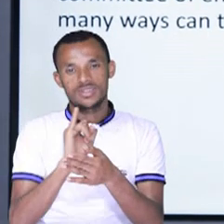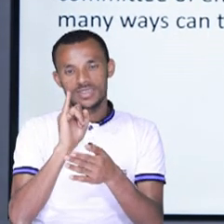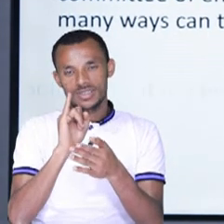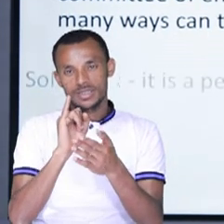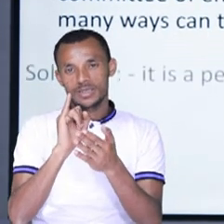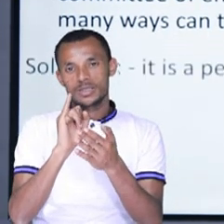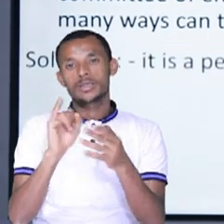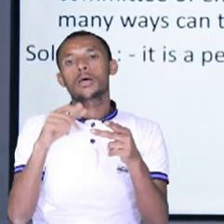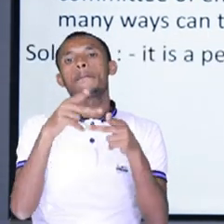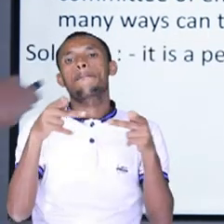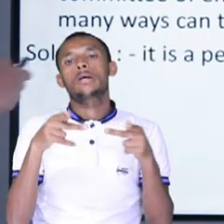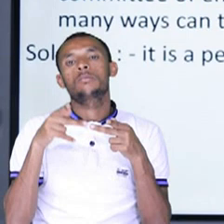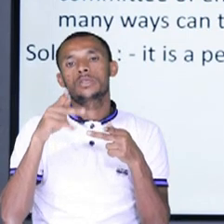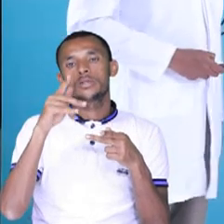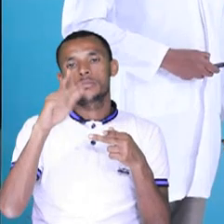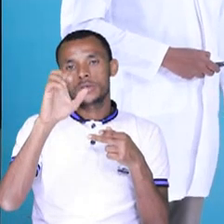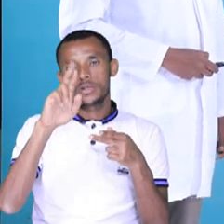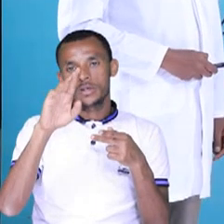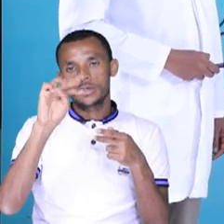a permutation question.